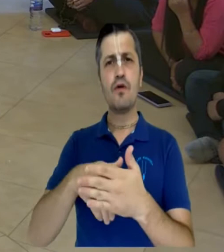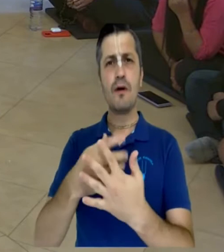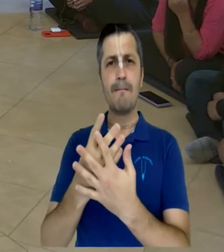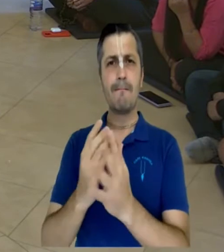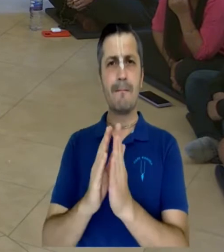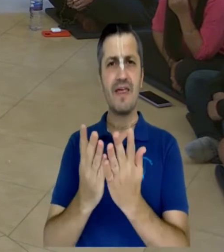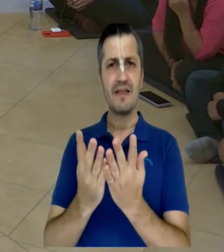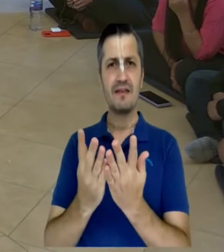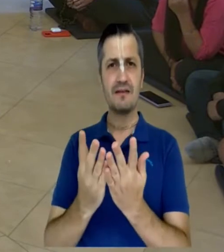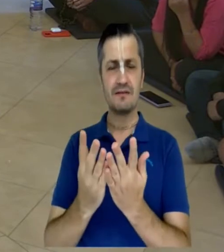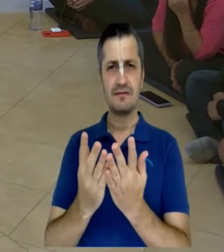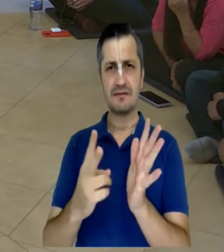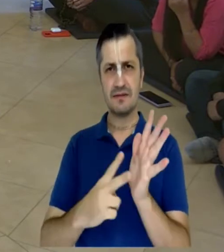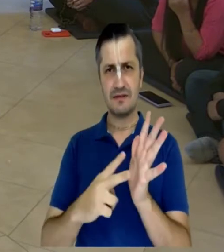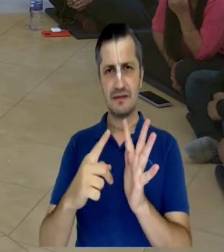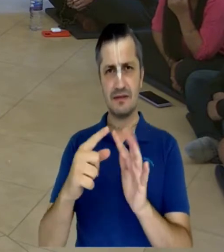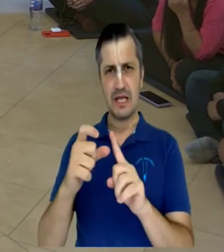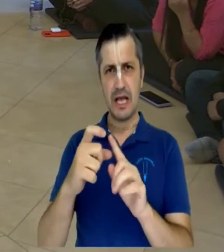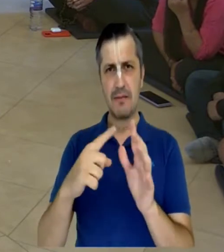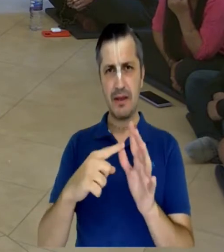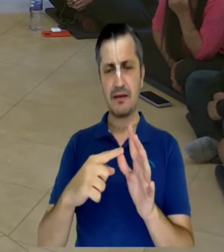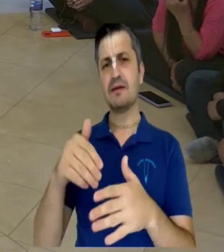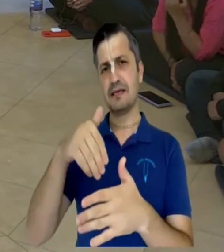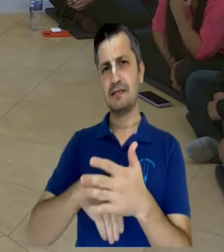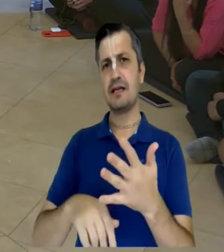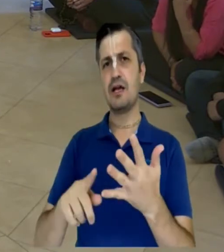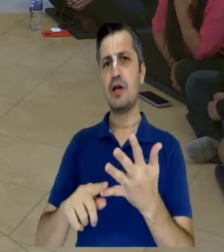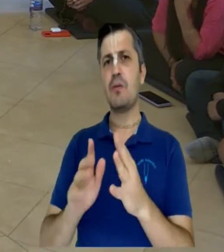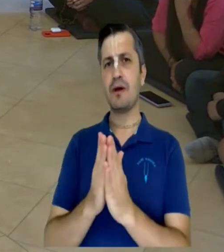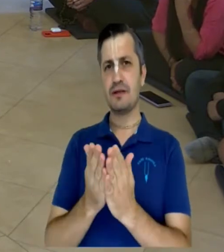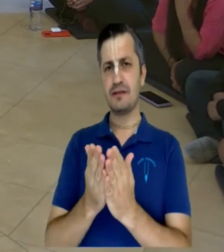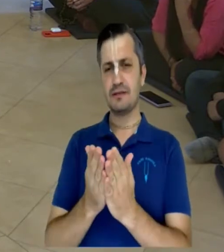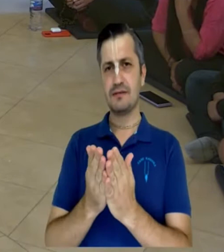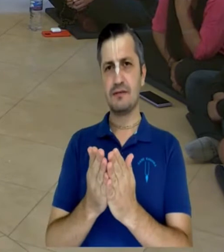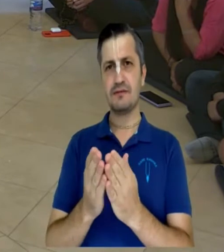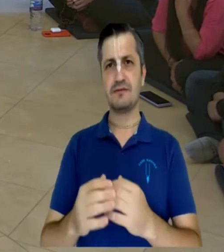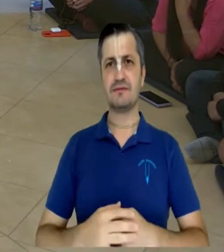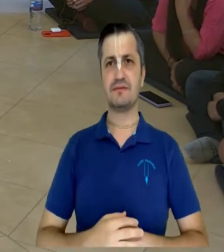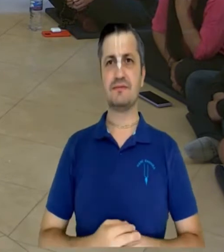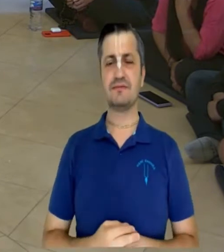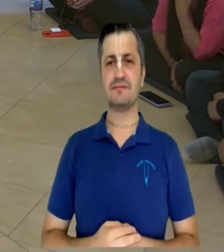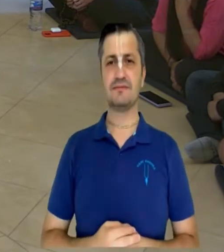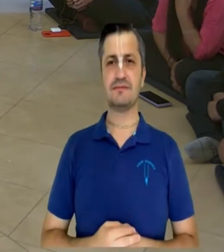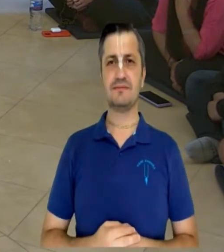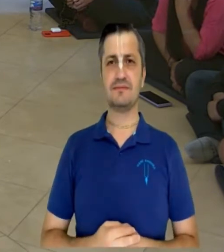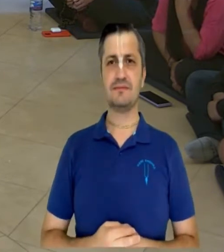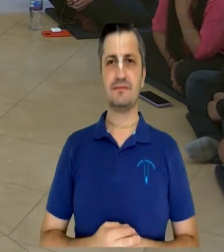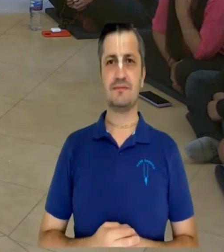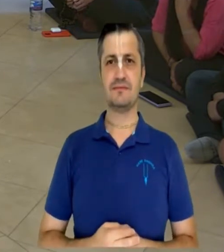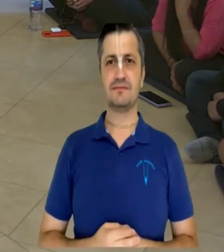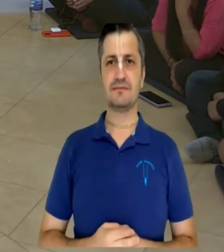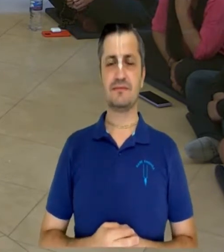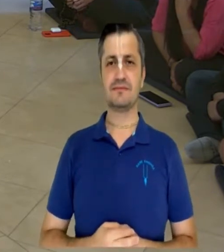the Sanskrit literature, or the Shruti part of the Sanskrit literature, which are the Upanishads.